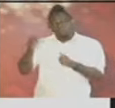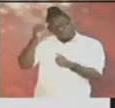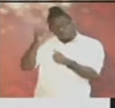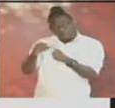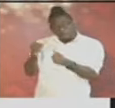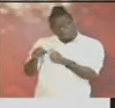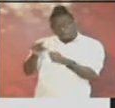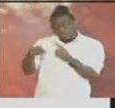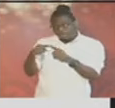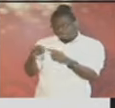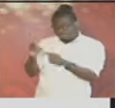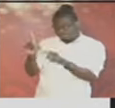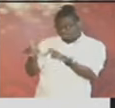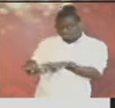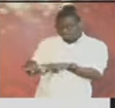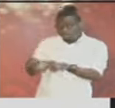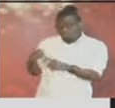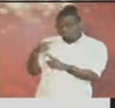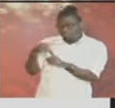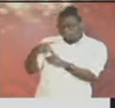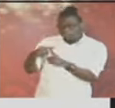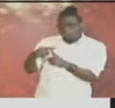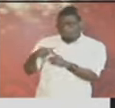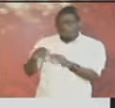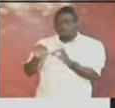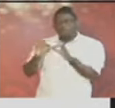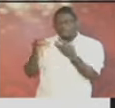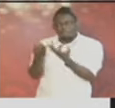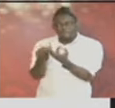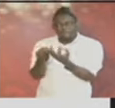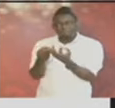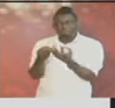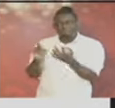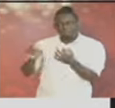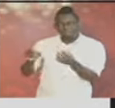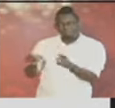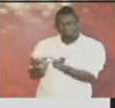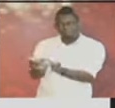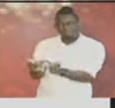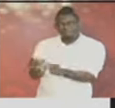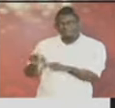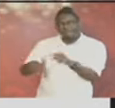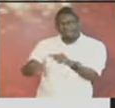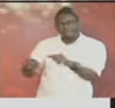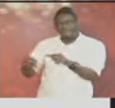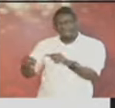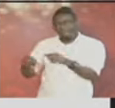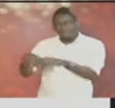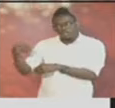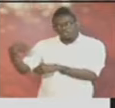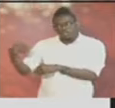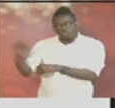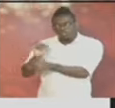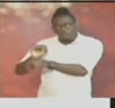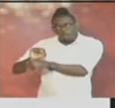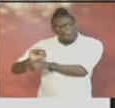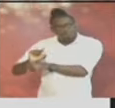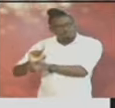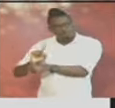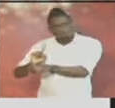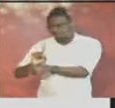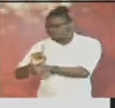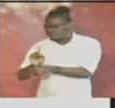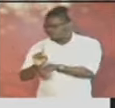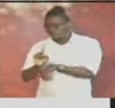They would not be able to go to work, and life as they know it, their regular lives would have to be altered. So there are various types